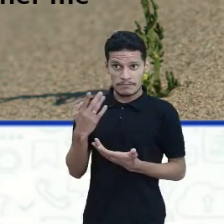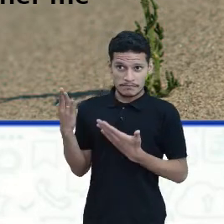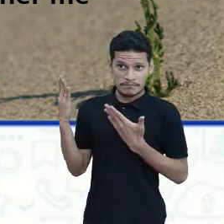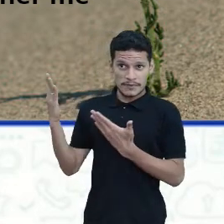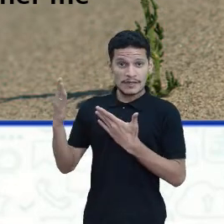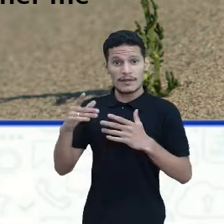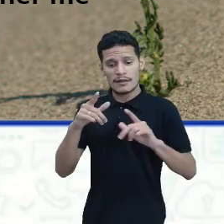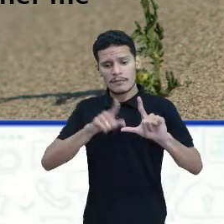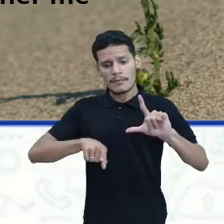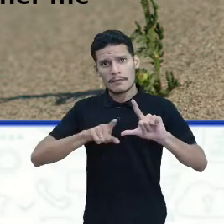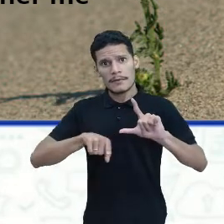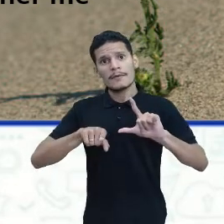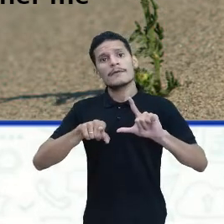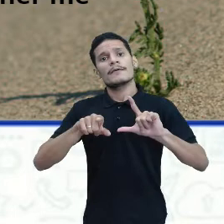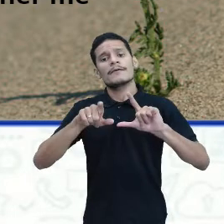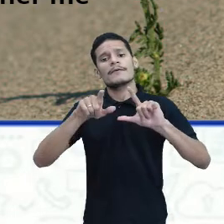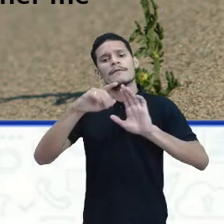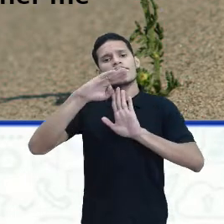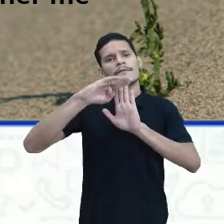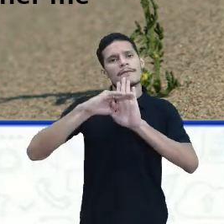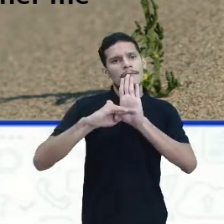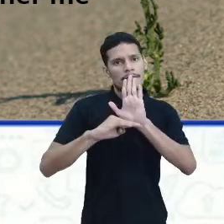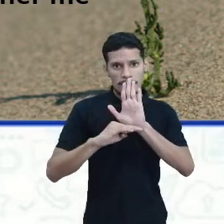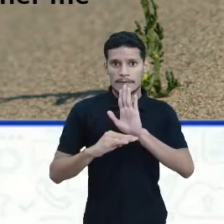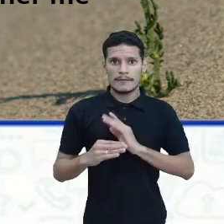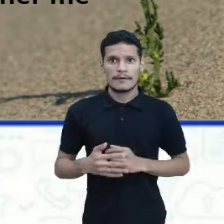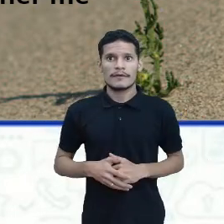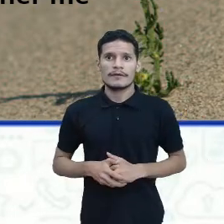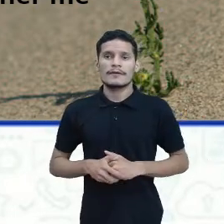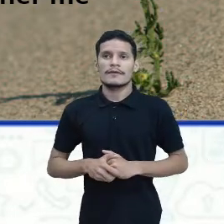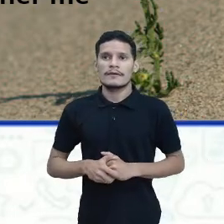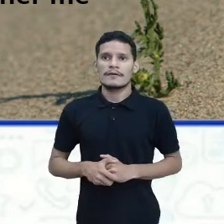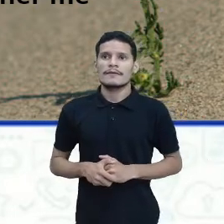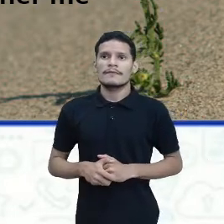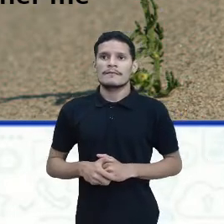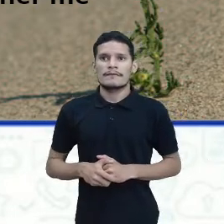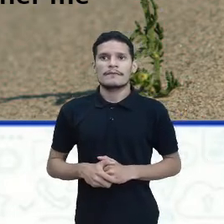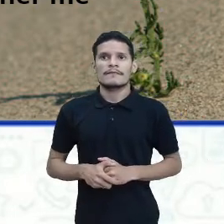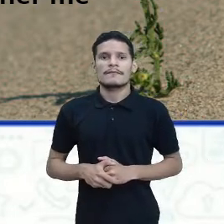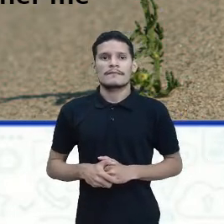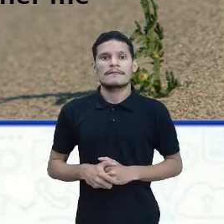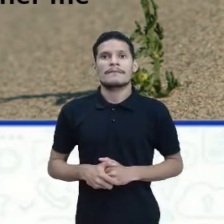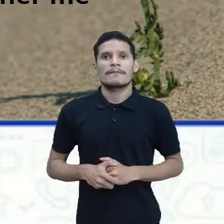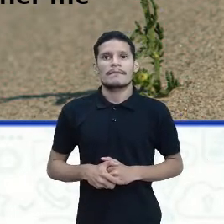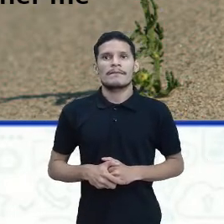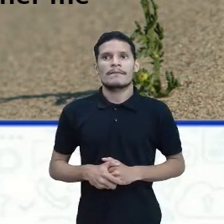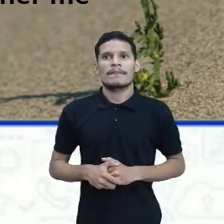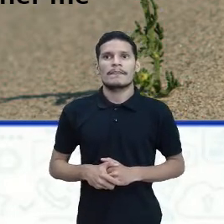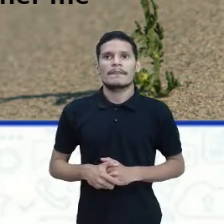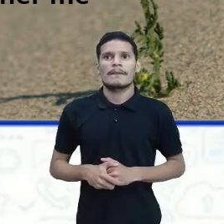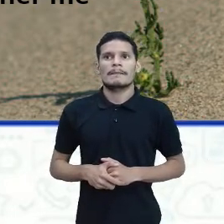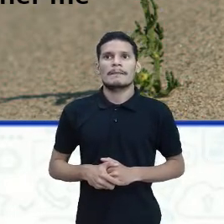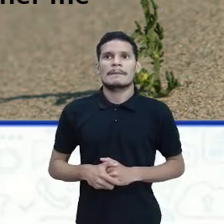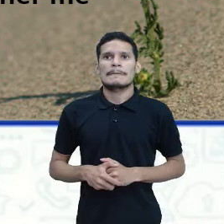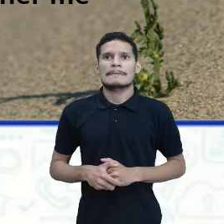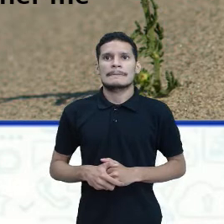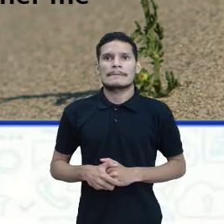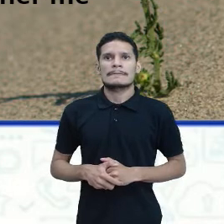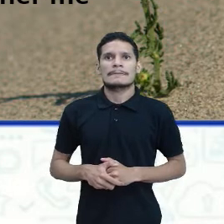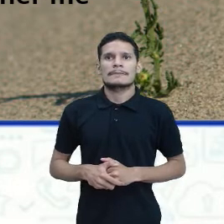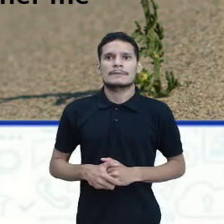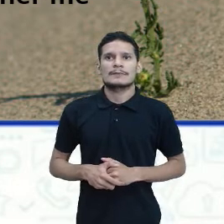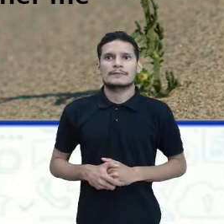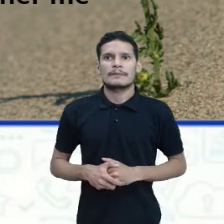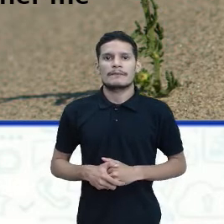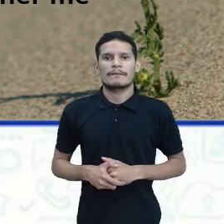my side. But then I spent so many nights just think how you did me wrong, and I grew